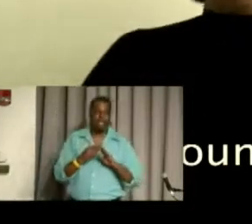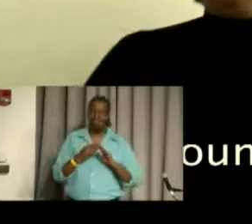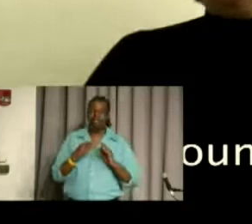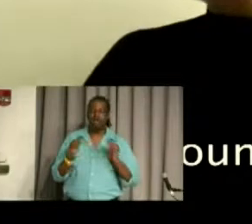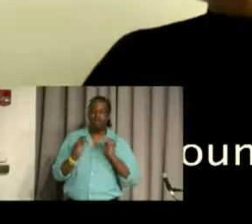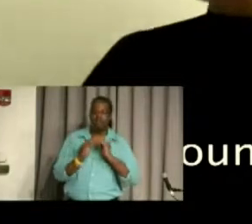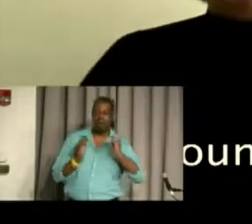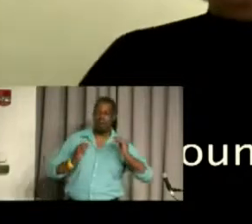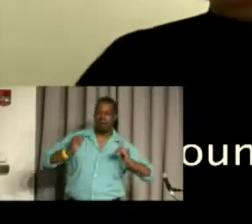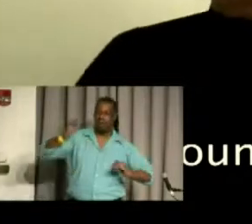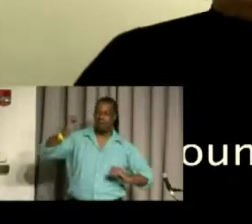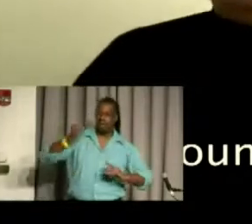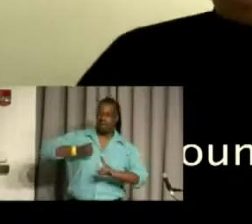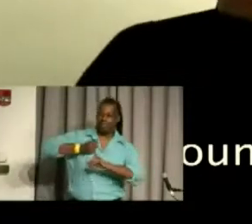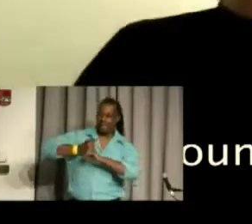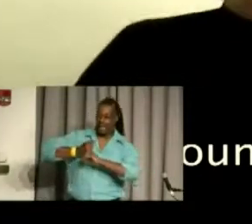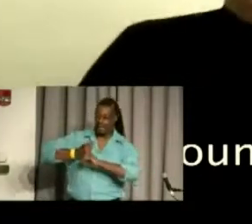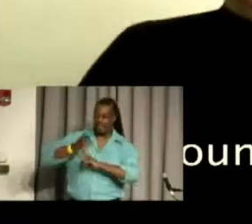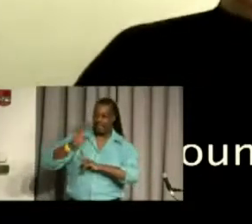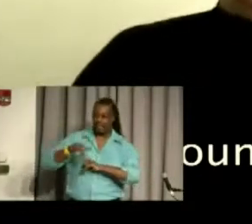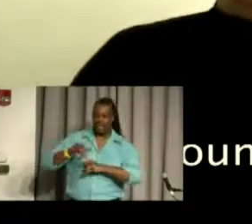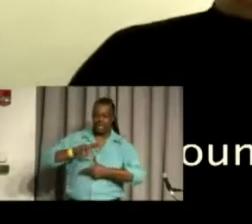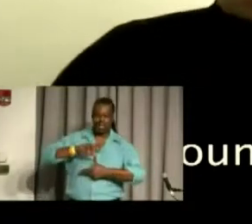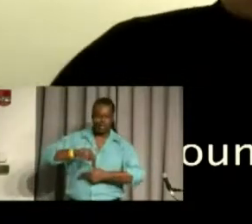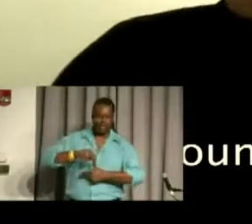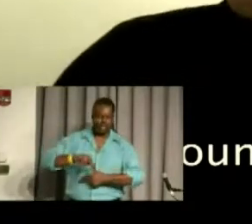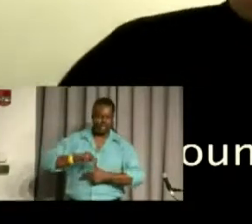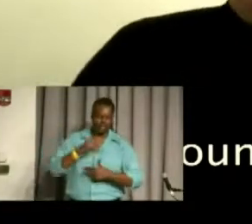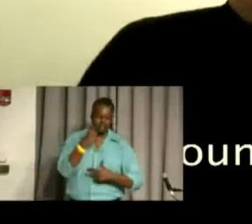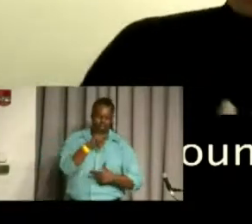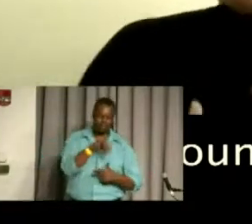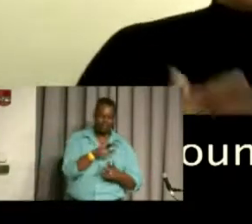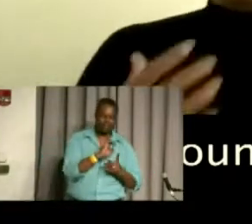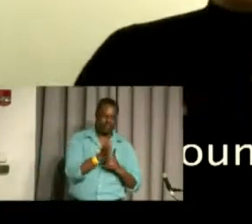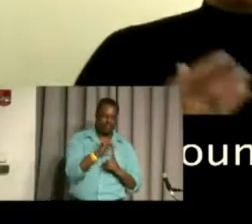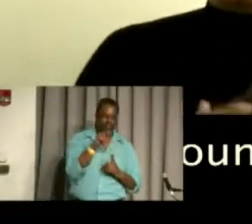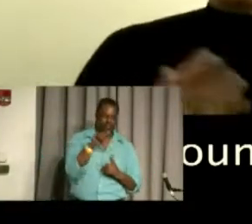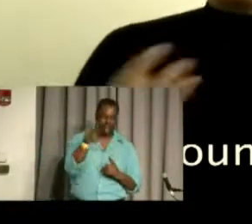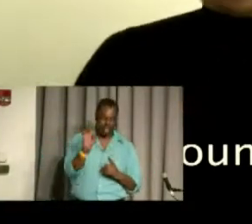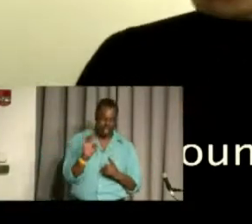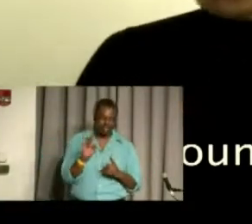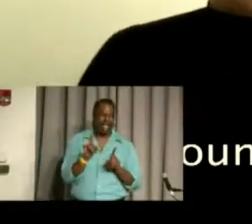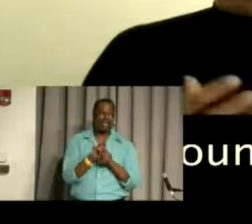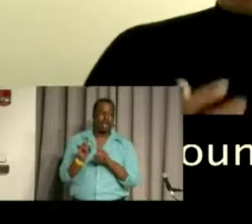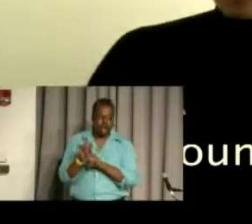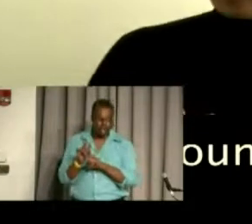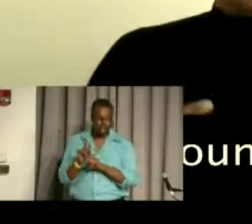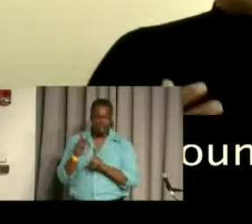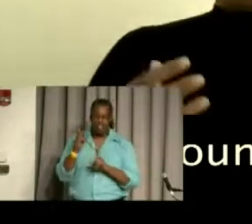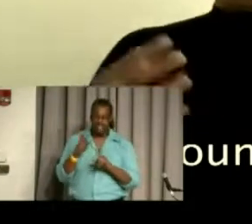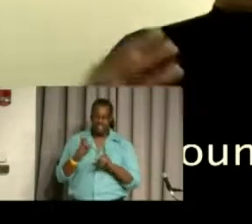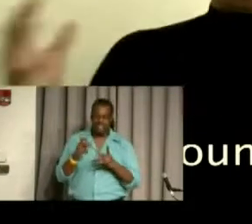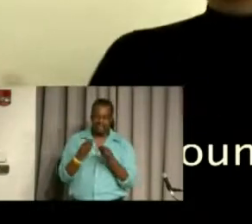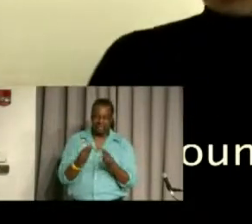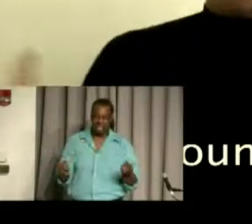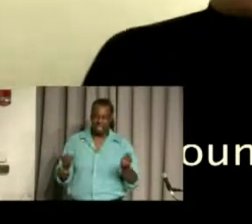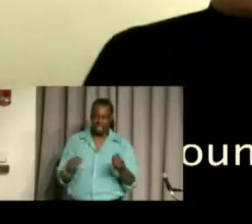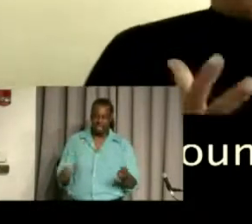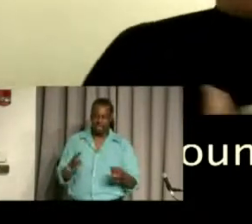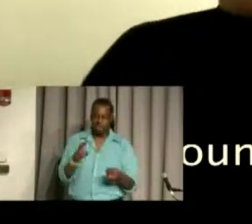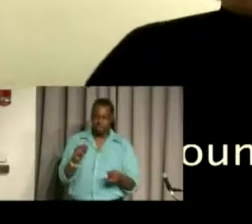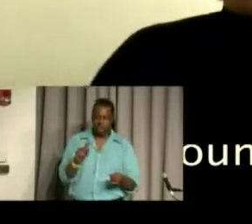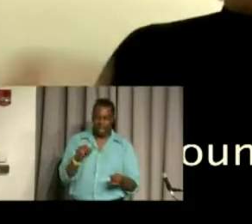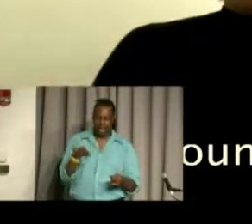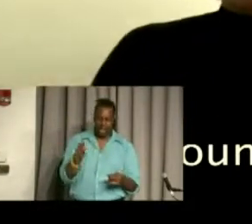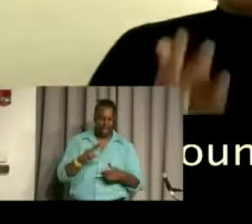impacted by hurricanes. In addition to disintegrating the wetlands, hurricane